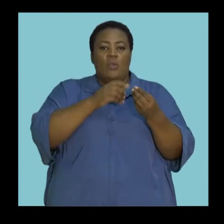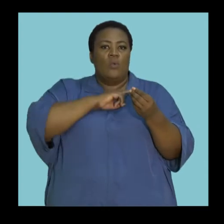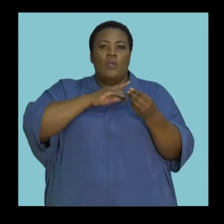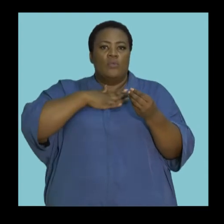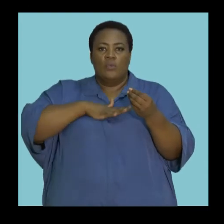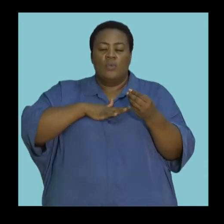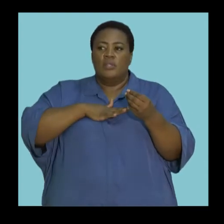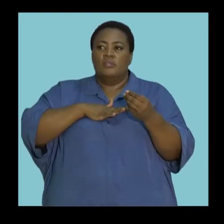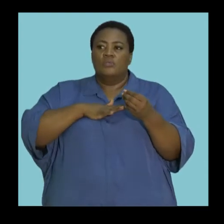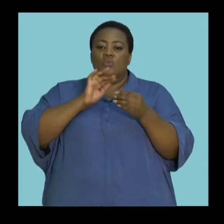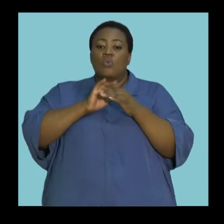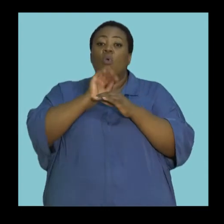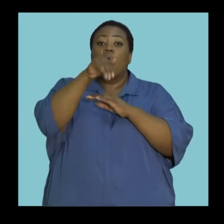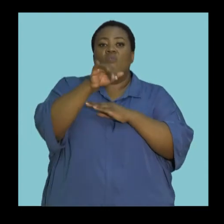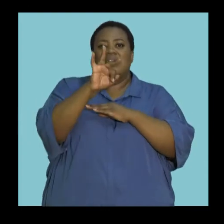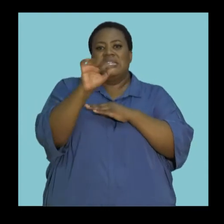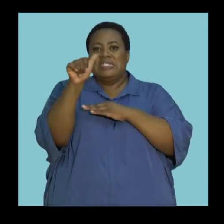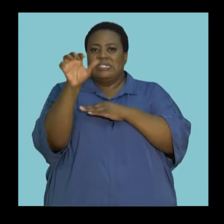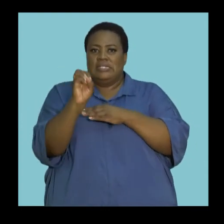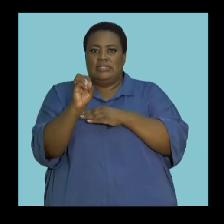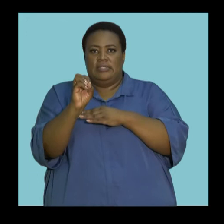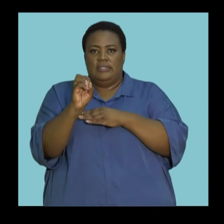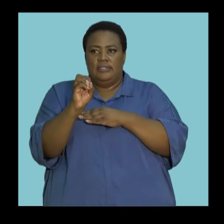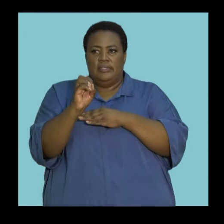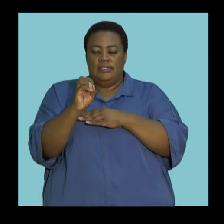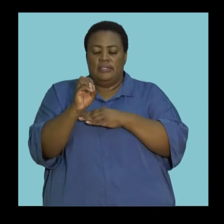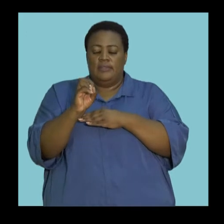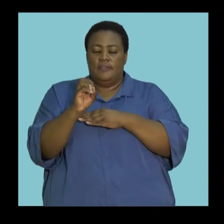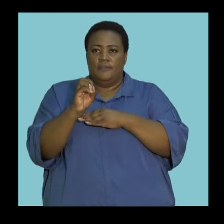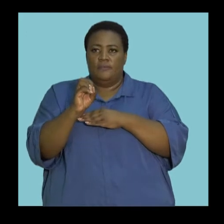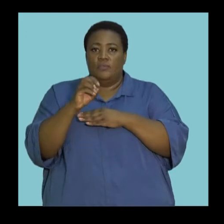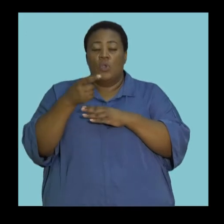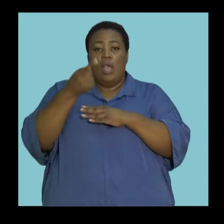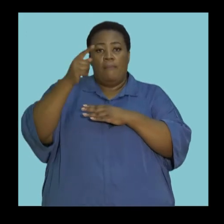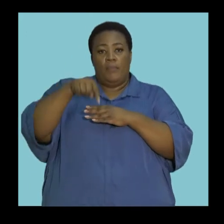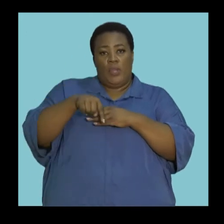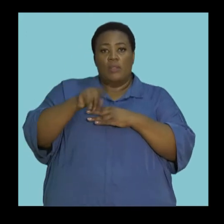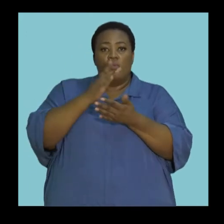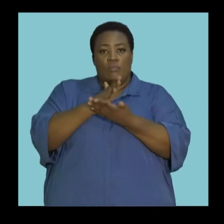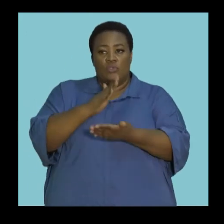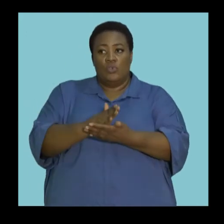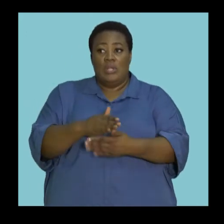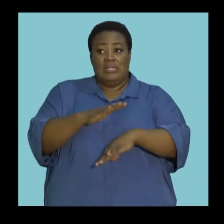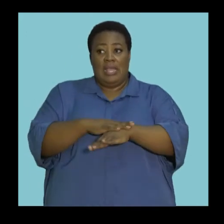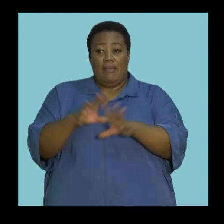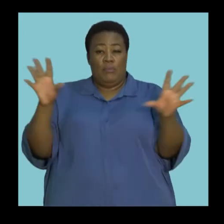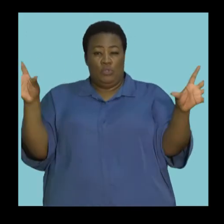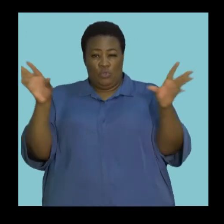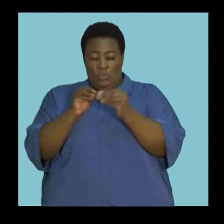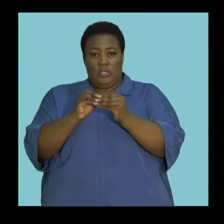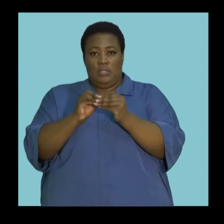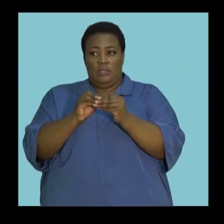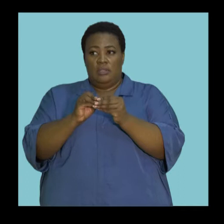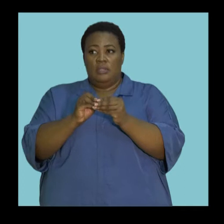of 360 if we round them up. So as we round them up or down, we ensure that when we total,